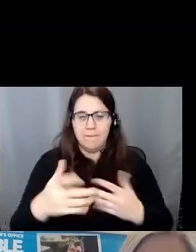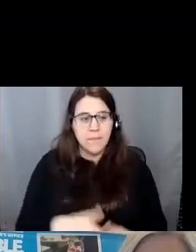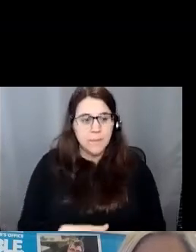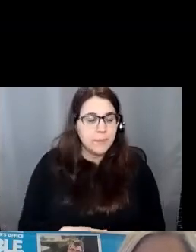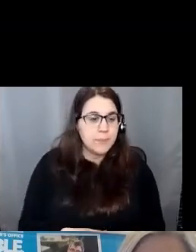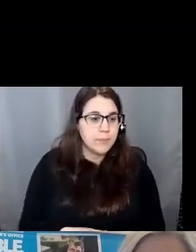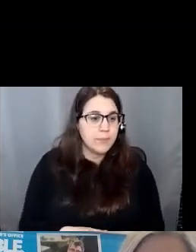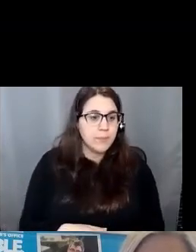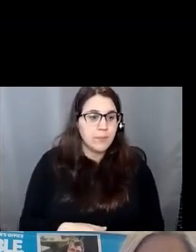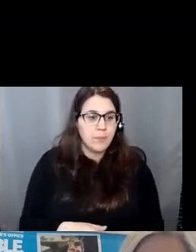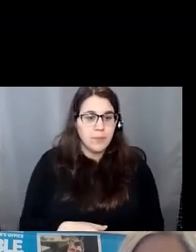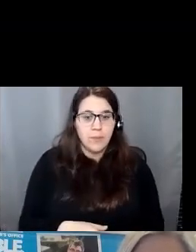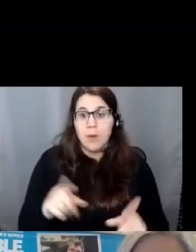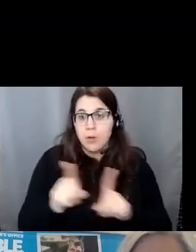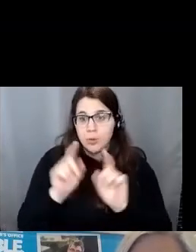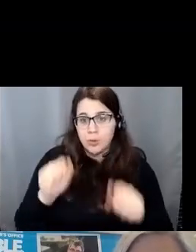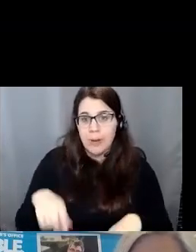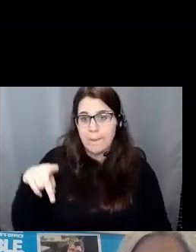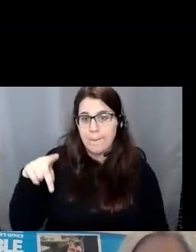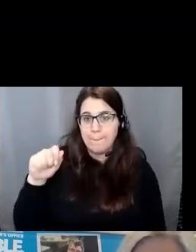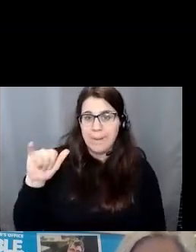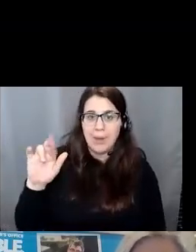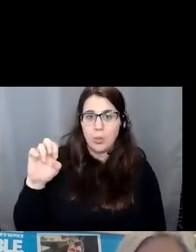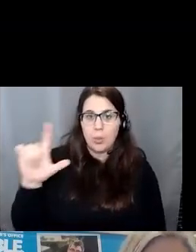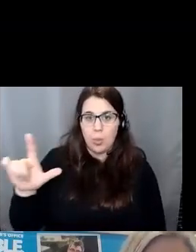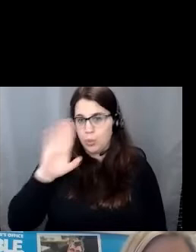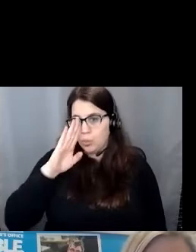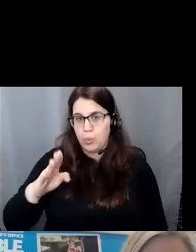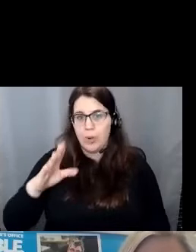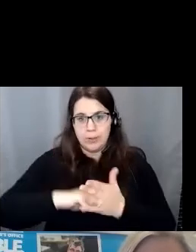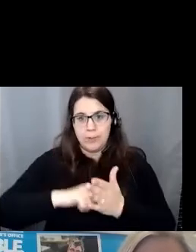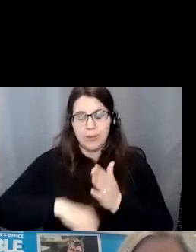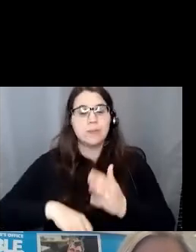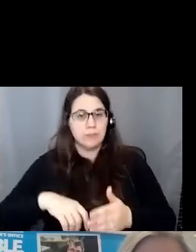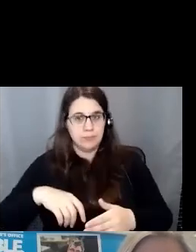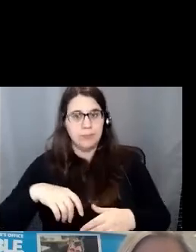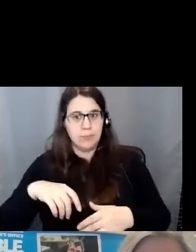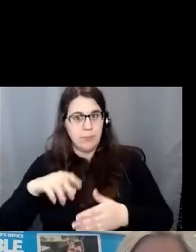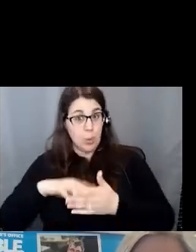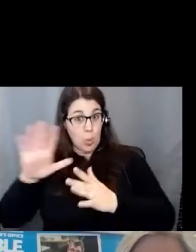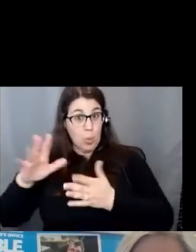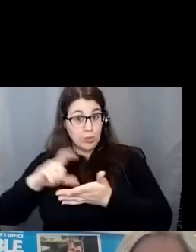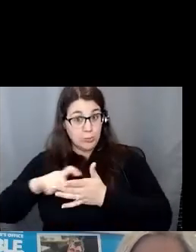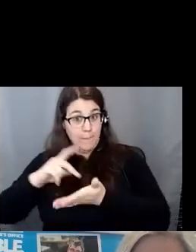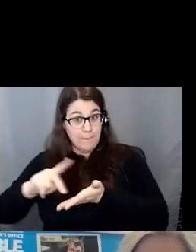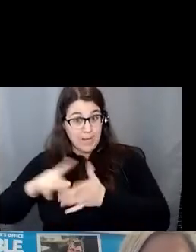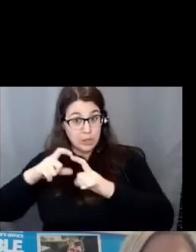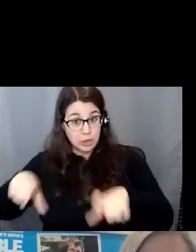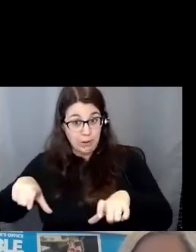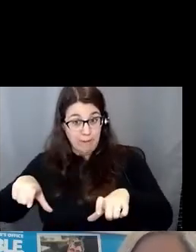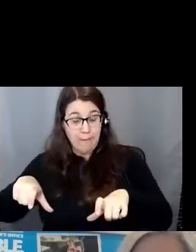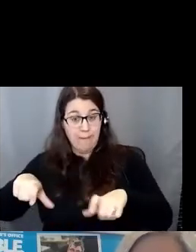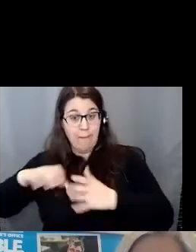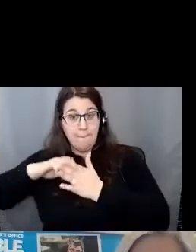deposit. This is where payroll monies can be automatically deducted and deposited into the Stable account. This can be done by the beneficiary